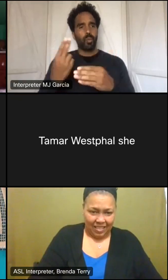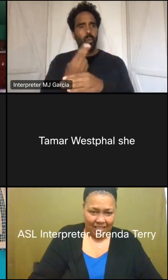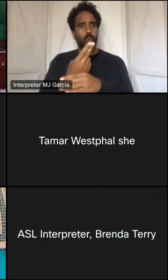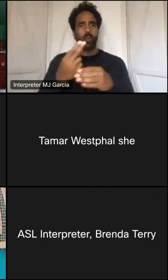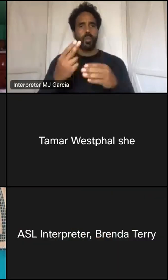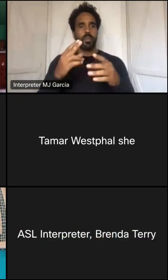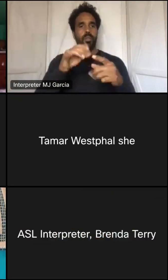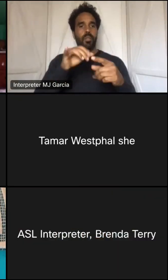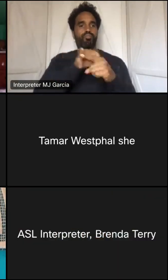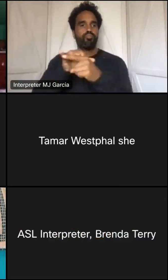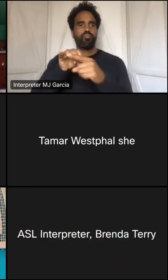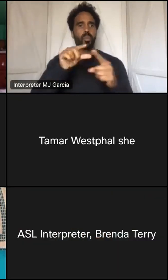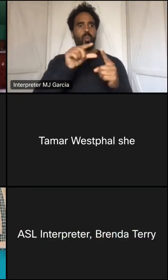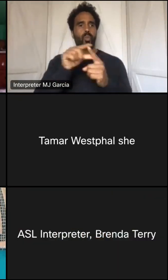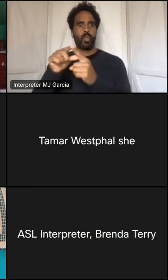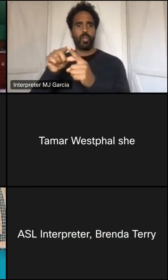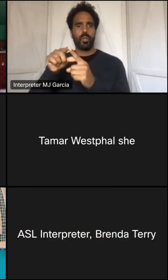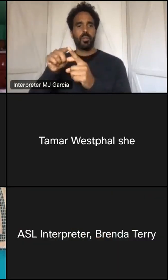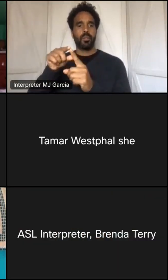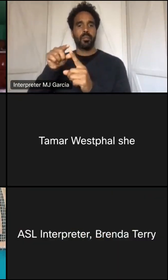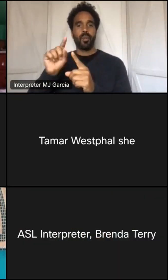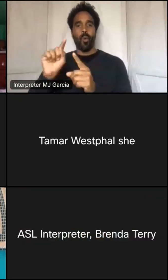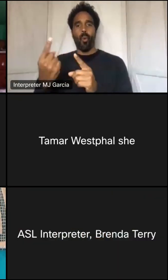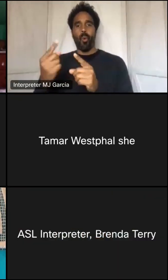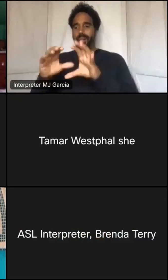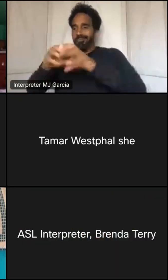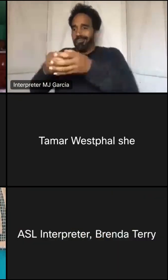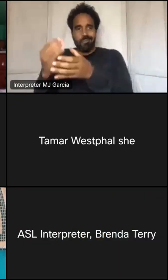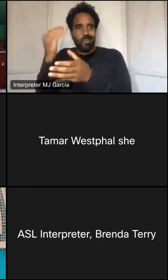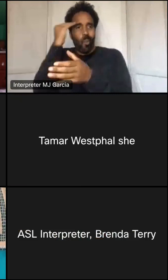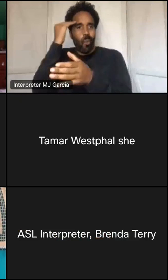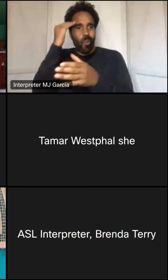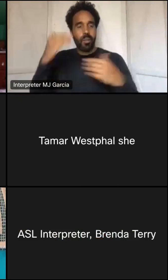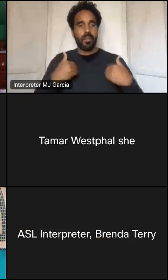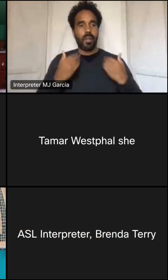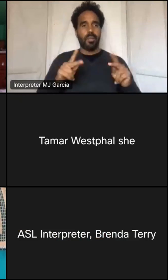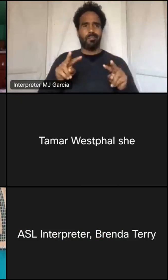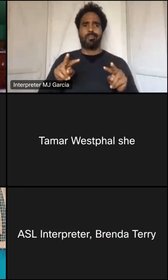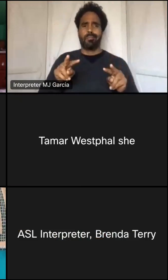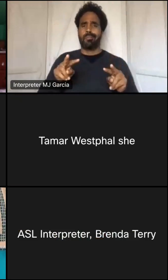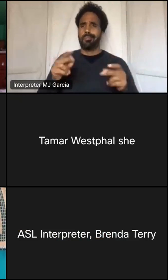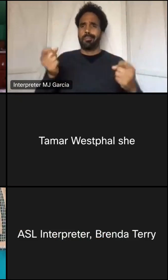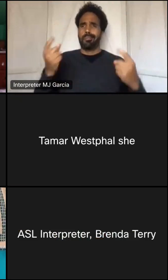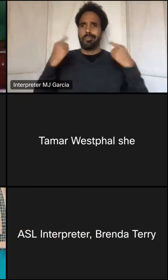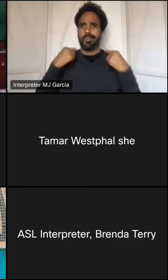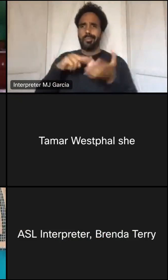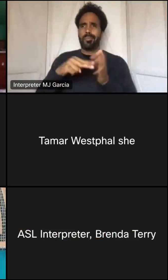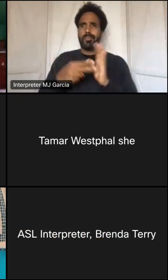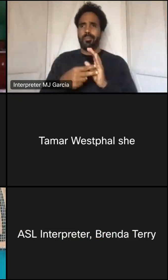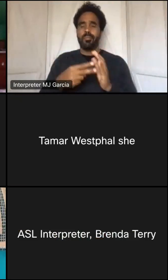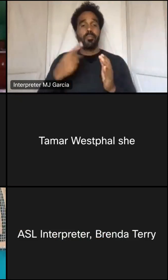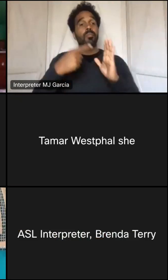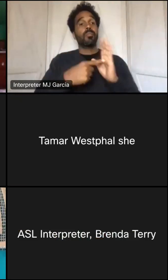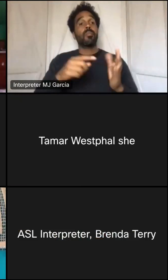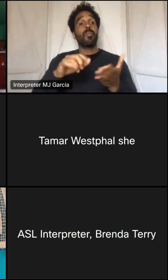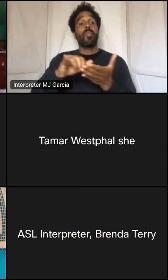to this group of people when young people don't even know what certain things mean, right? So in New York City, it's ACS,